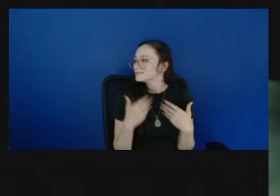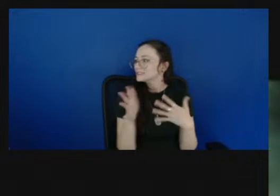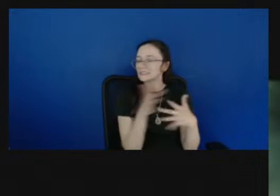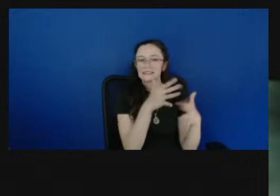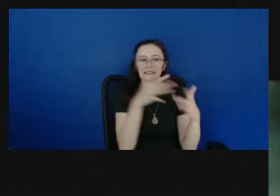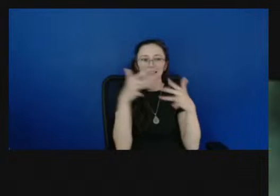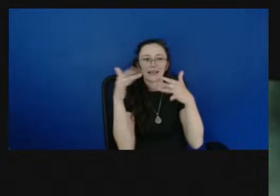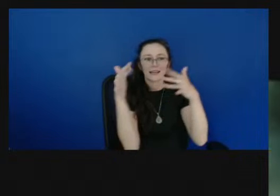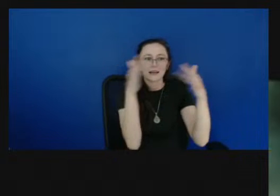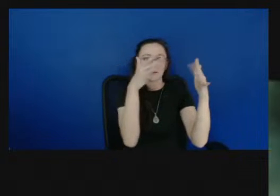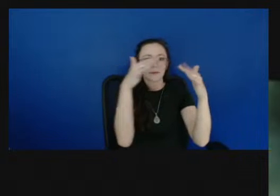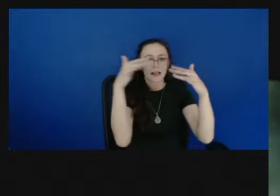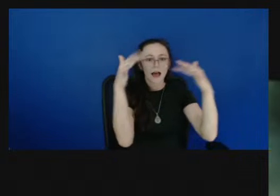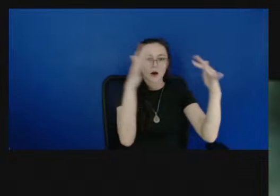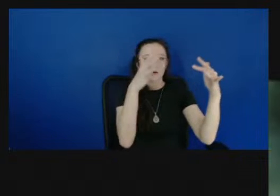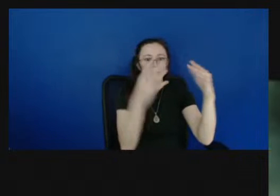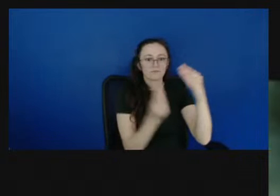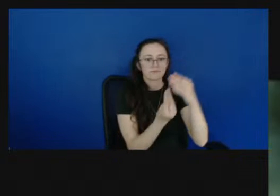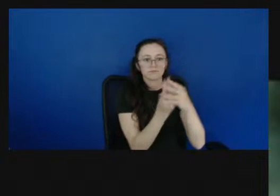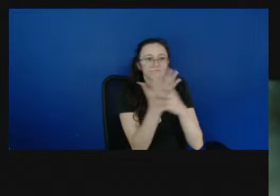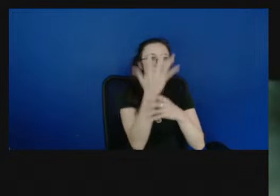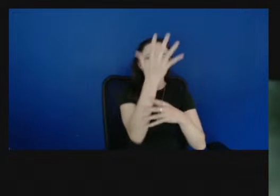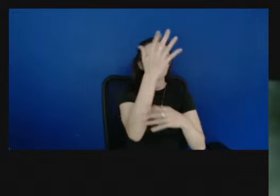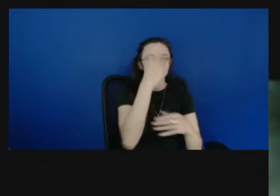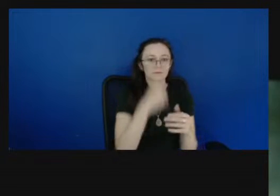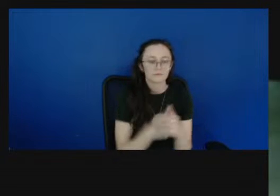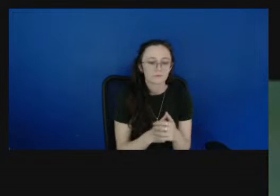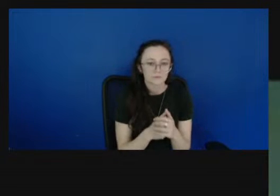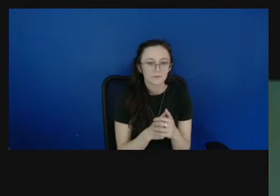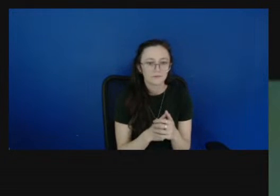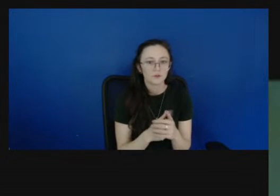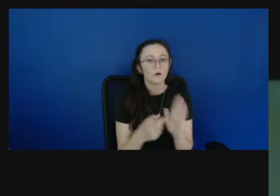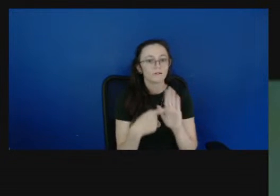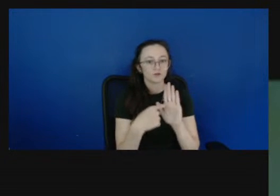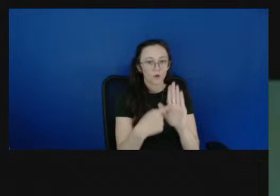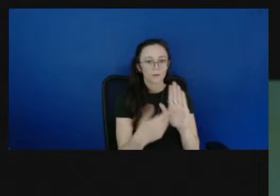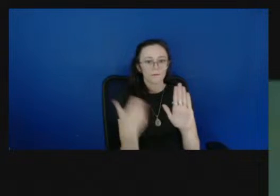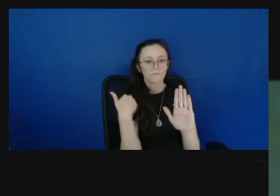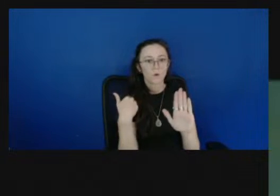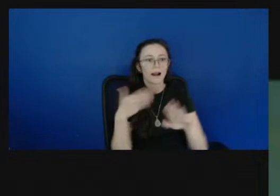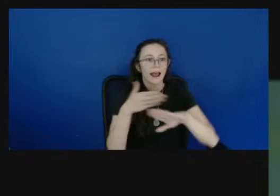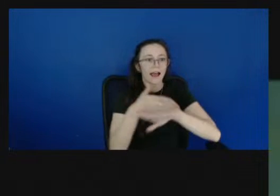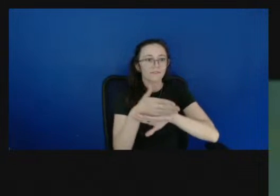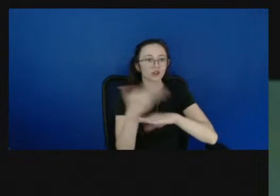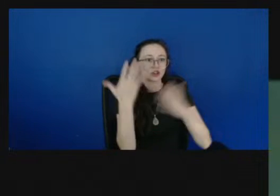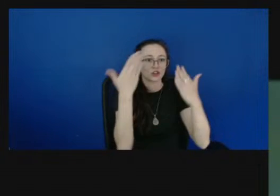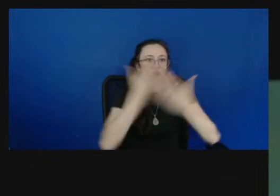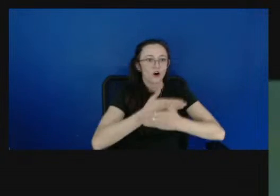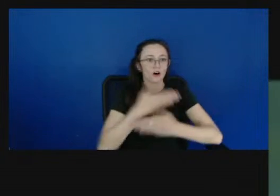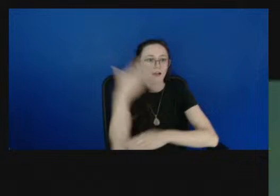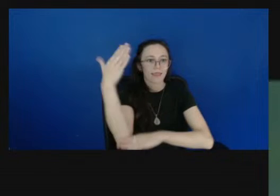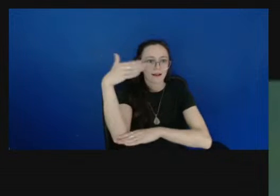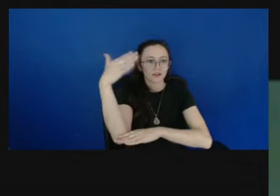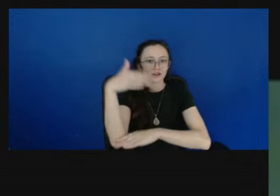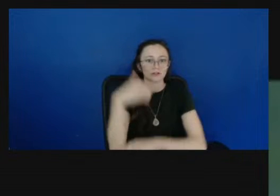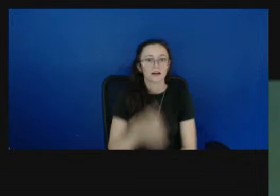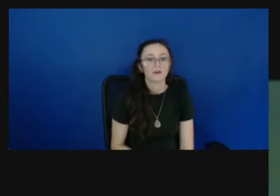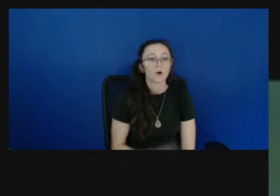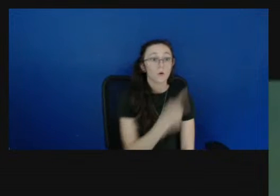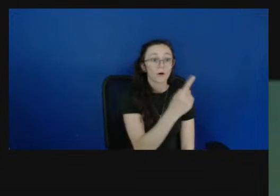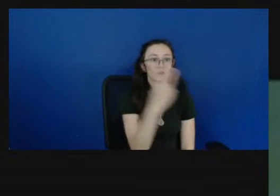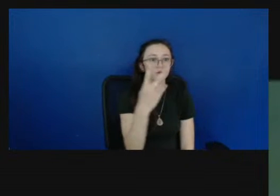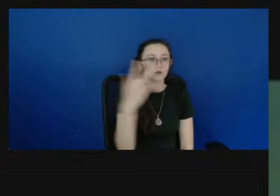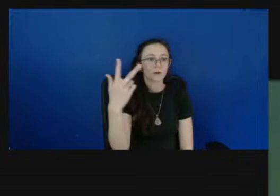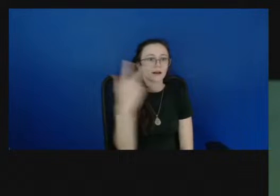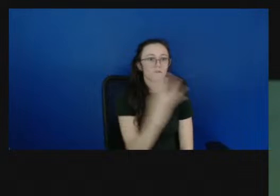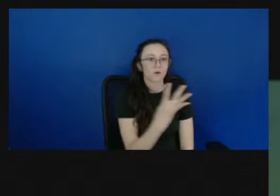And this led me to prepare a model that I've shown at previous After Dark lectures. And we go from panel 1, 2, 3, 4, 5, 6.